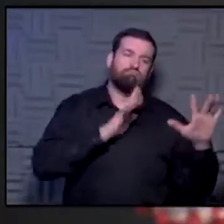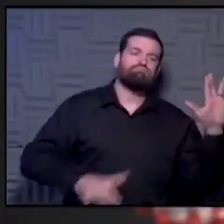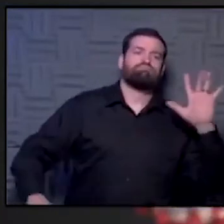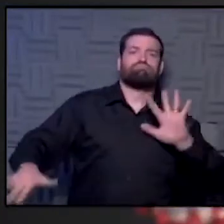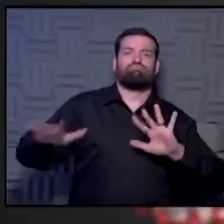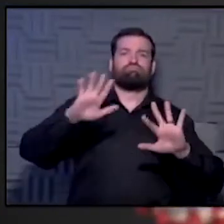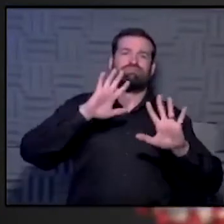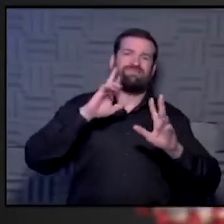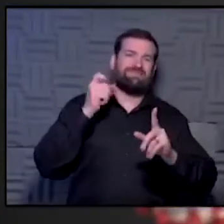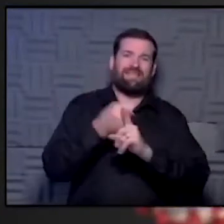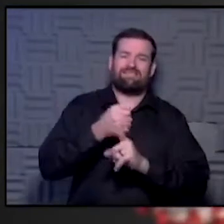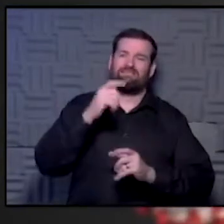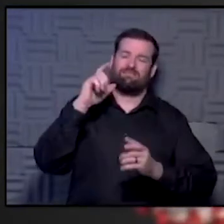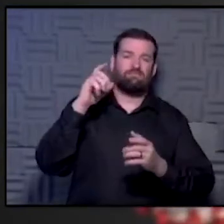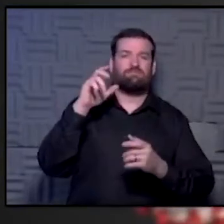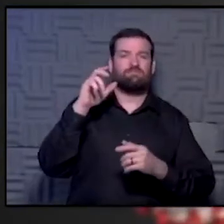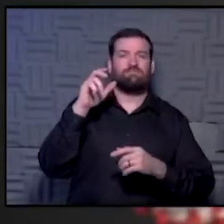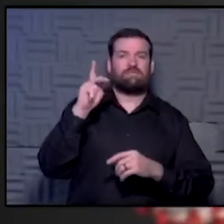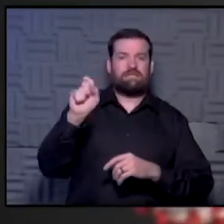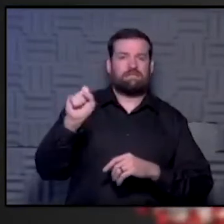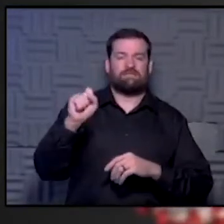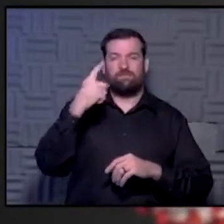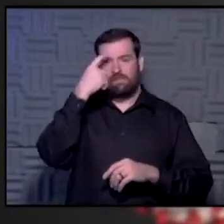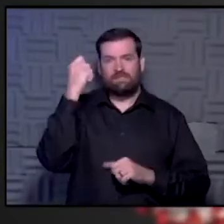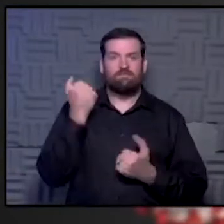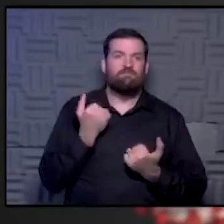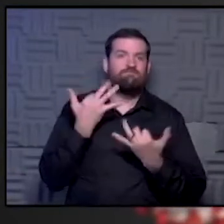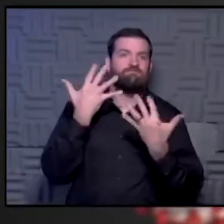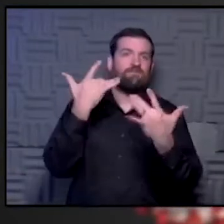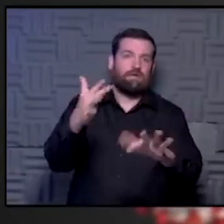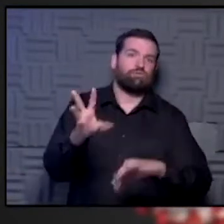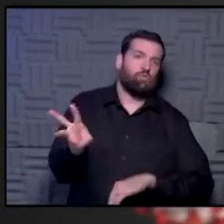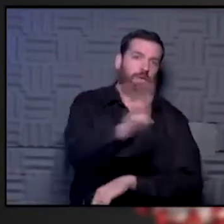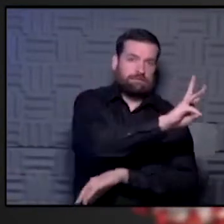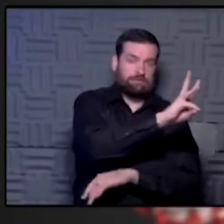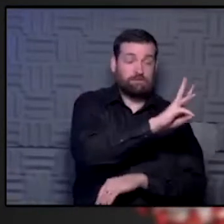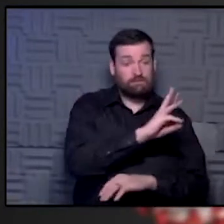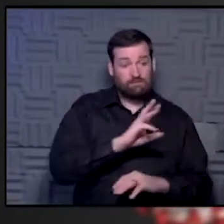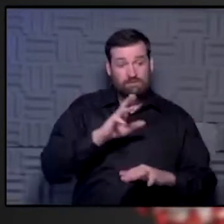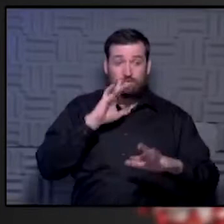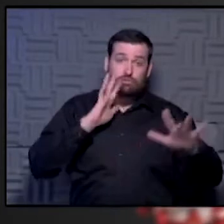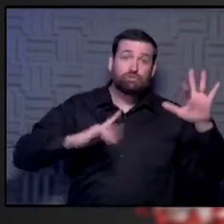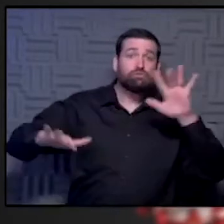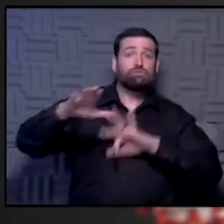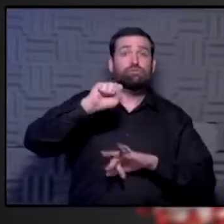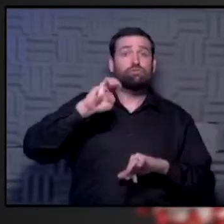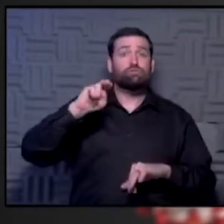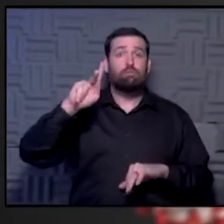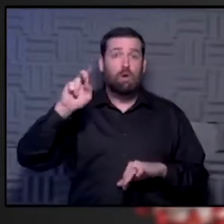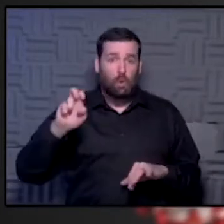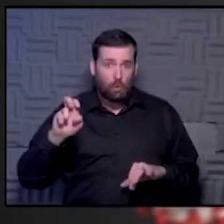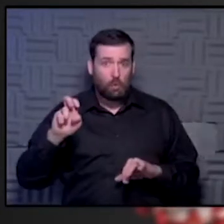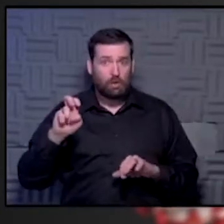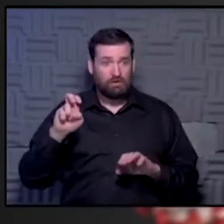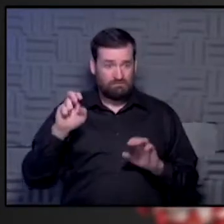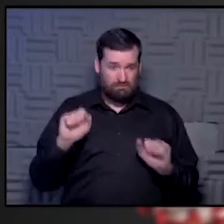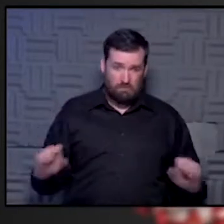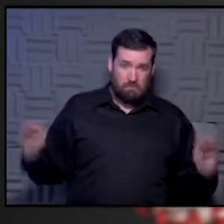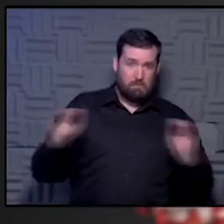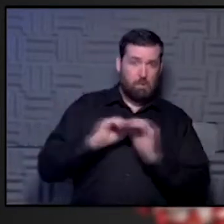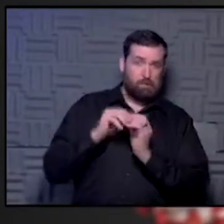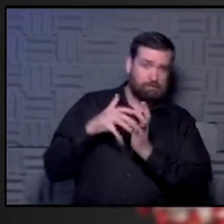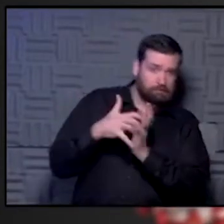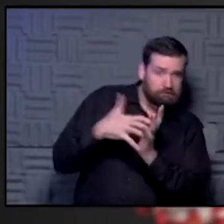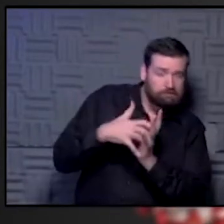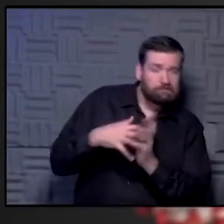by wildfires out west. Does the smoke make us more susceptible to COVID-19, and can the virus survive in the blowing smoke? Yeah,